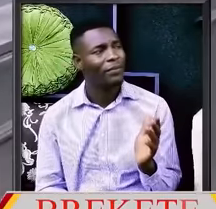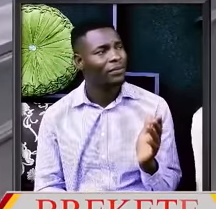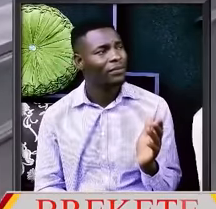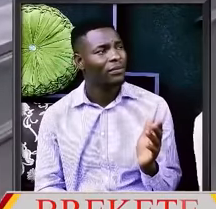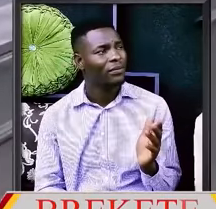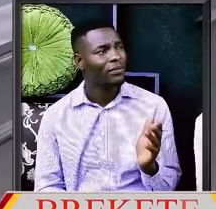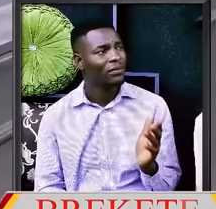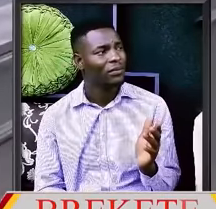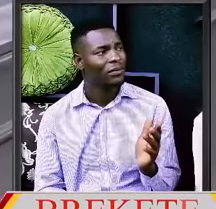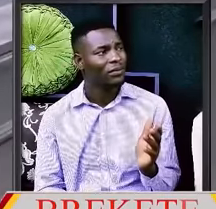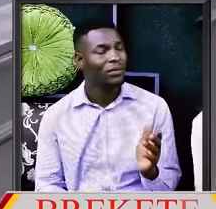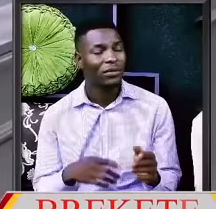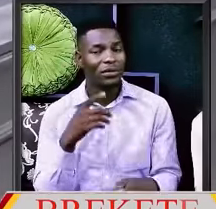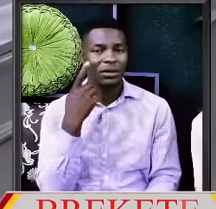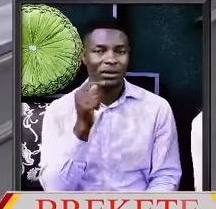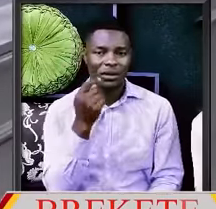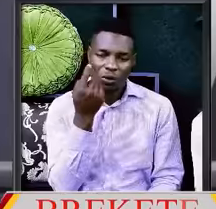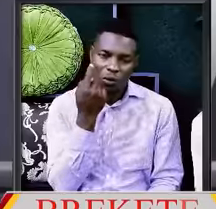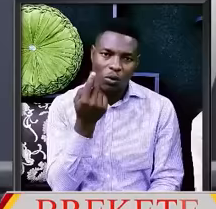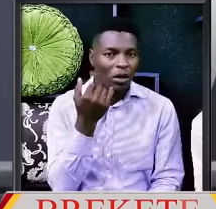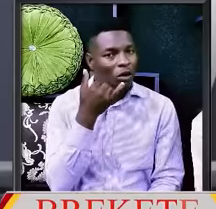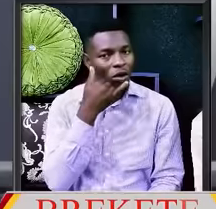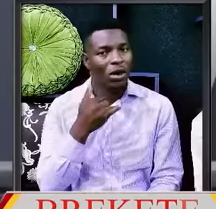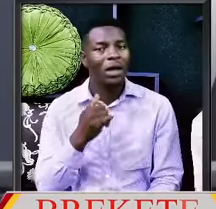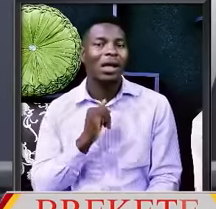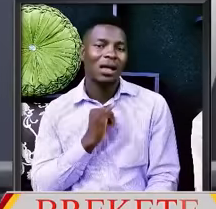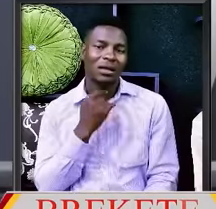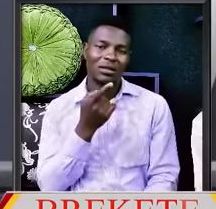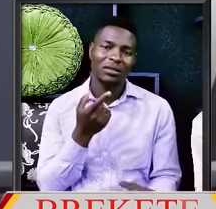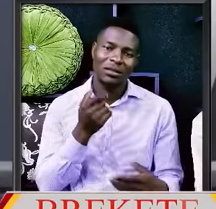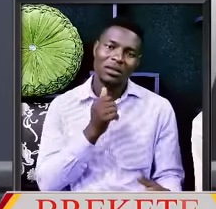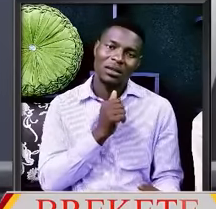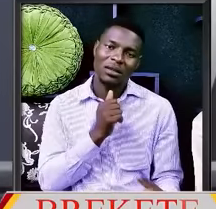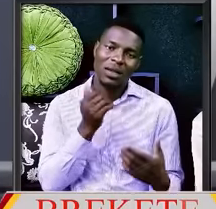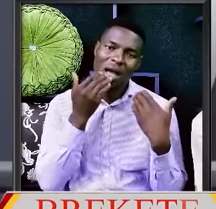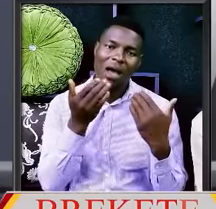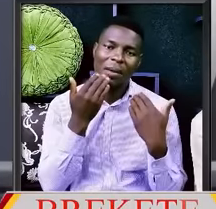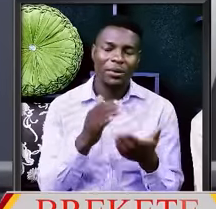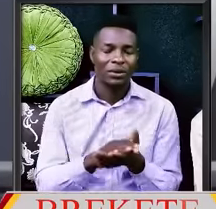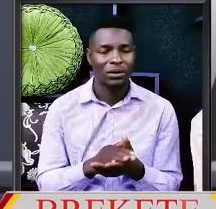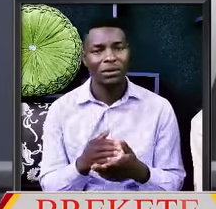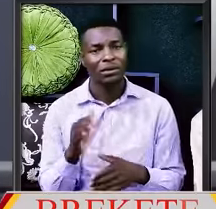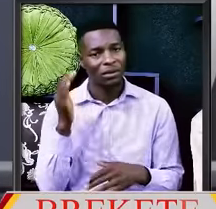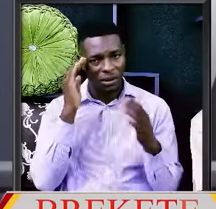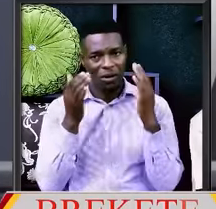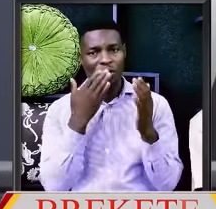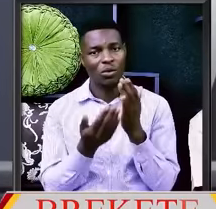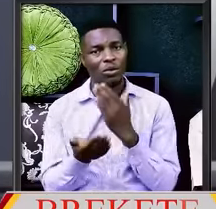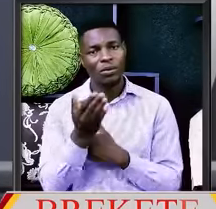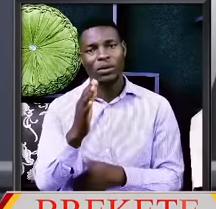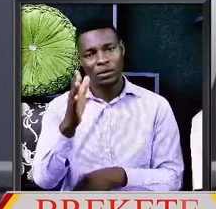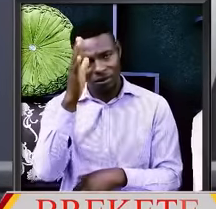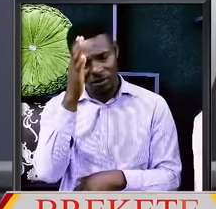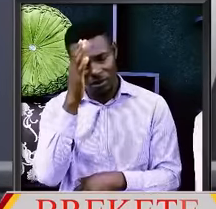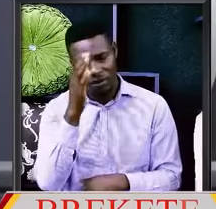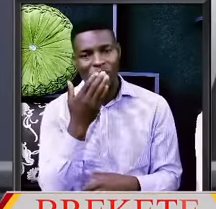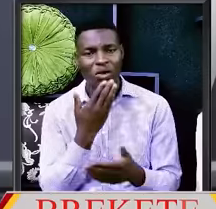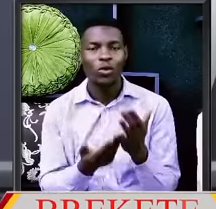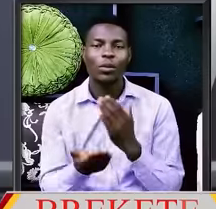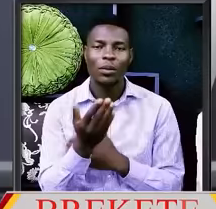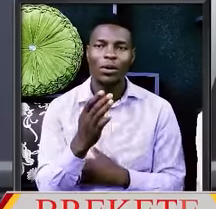The only caller where I talk say me they appreciate. Mm. Hello, good morning. Good morning, daddy. Yes, good morning,